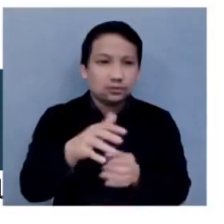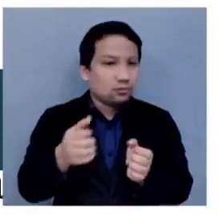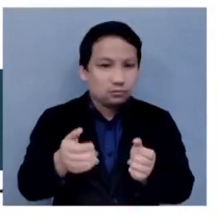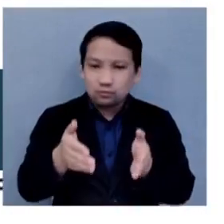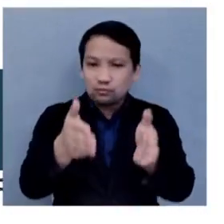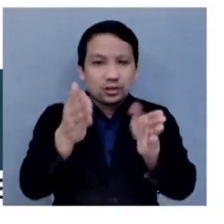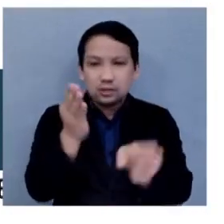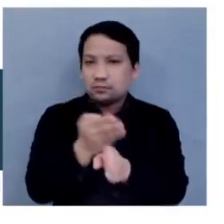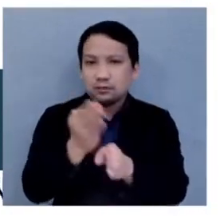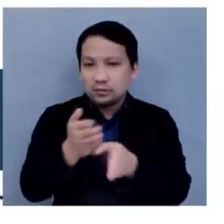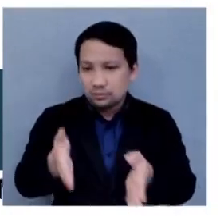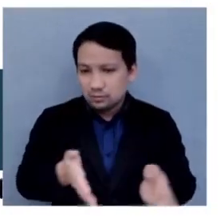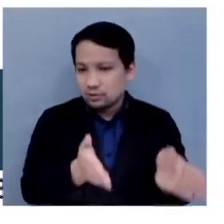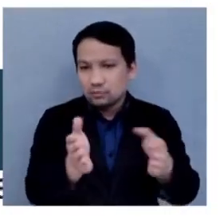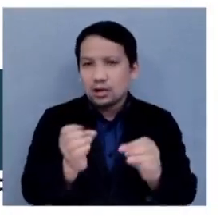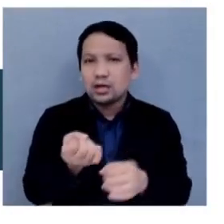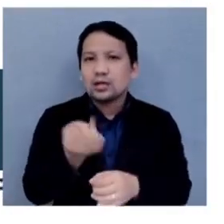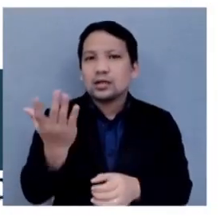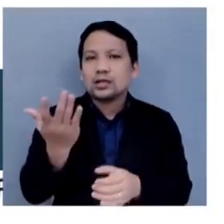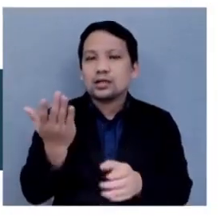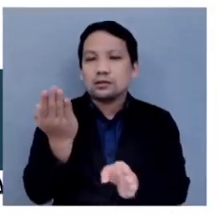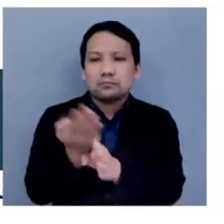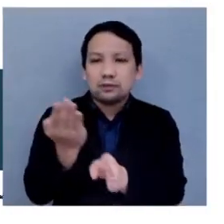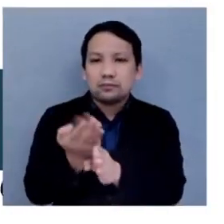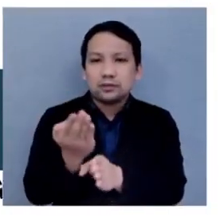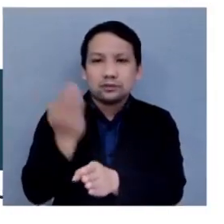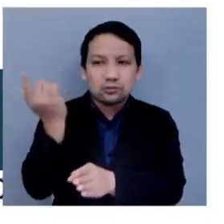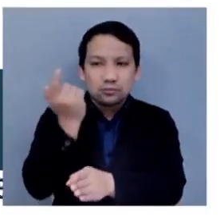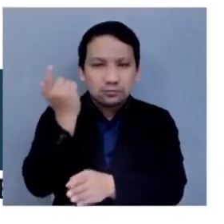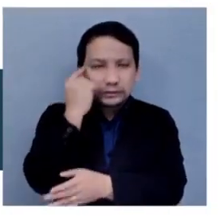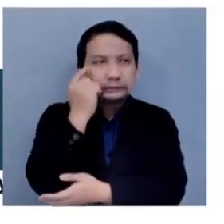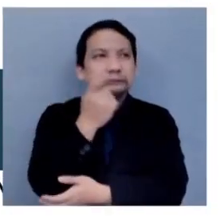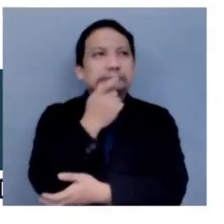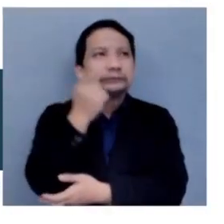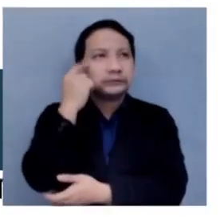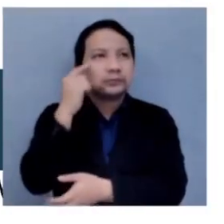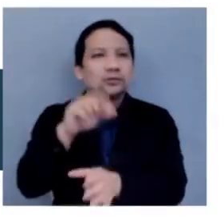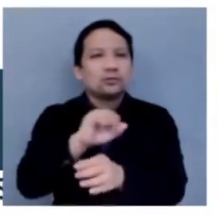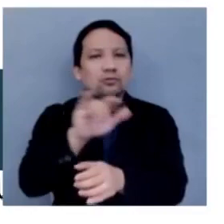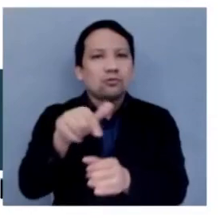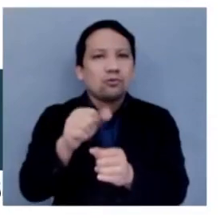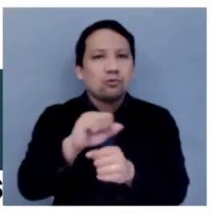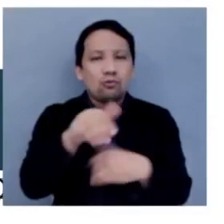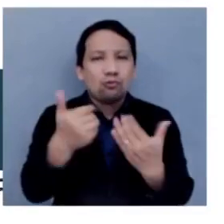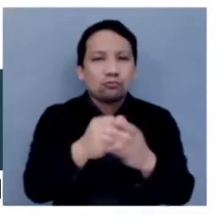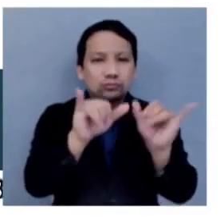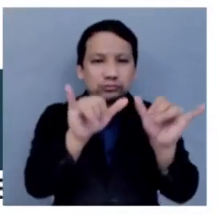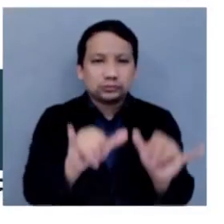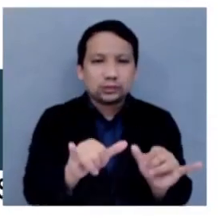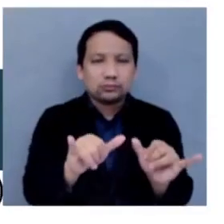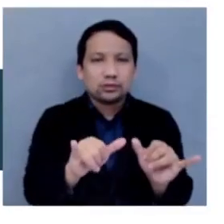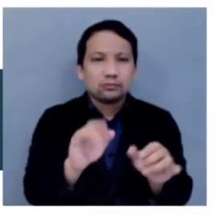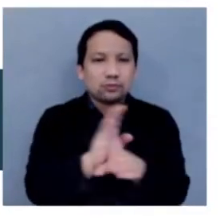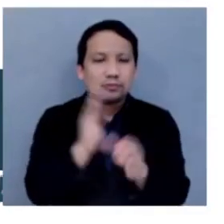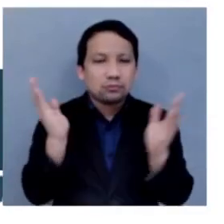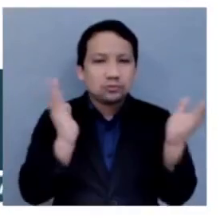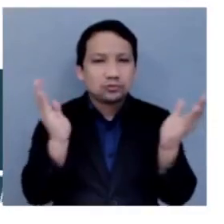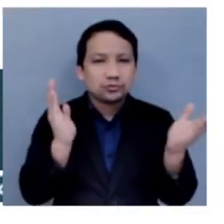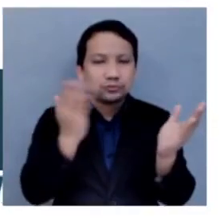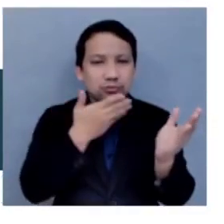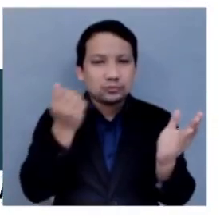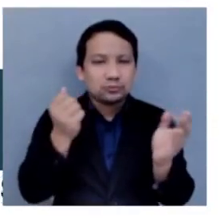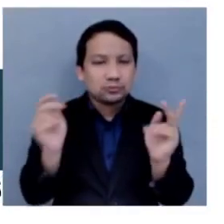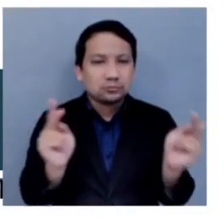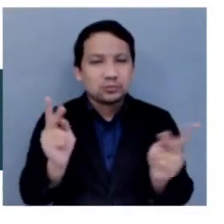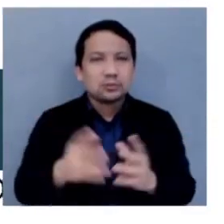bus carousel? And how many units does the government think this whole system needs for it to really serve the public better, Jackie?